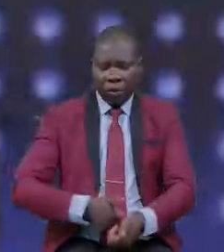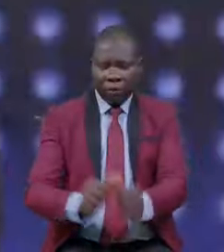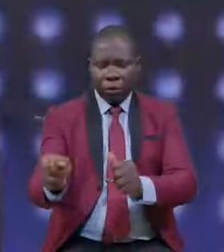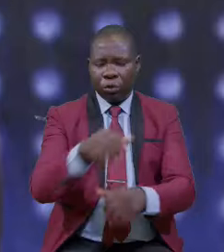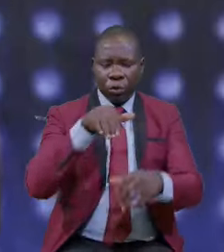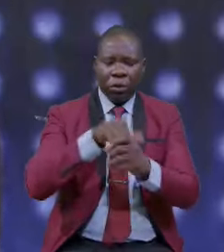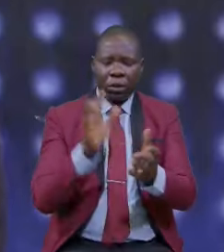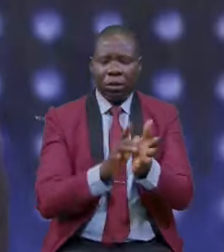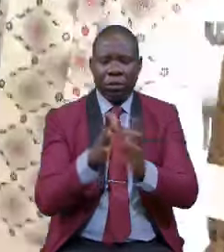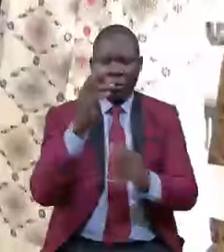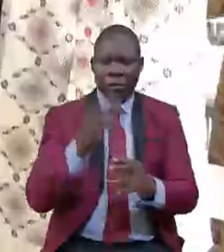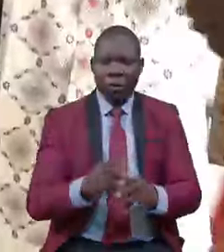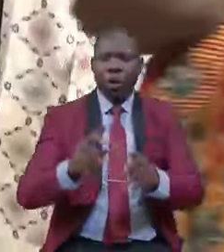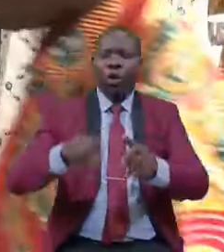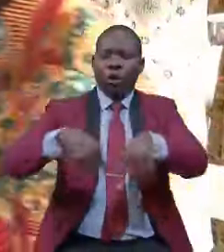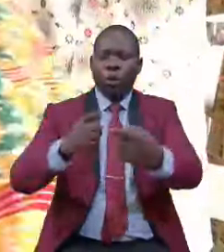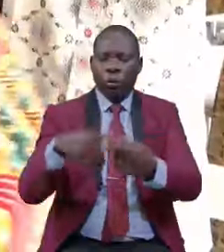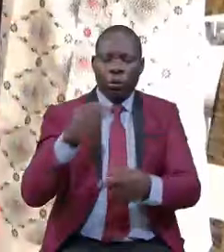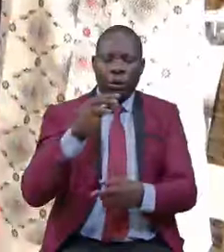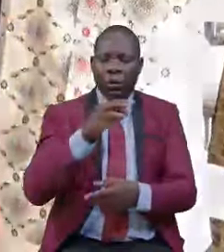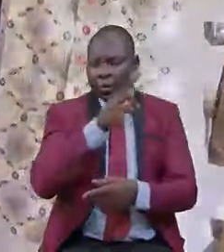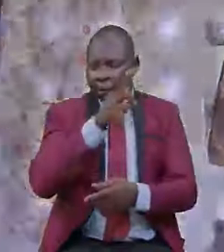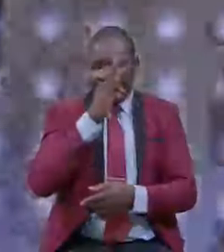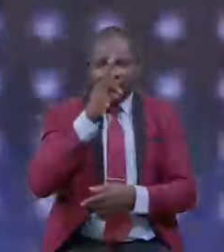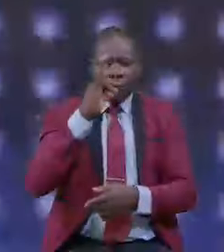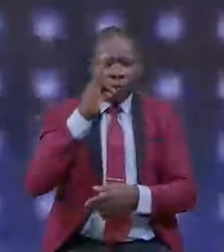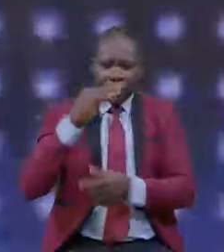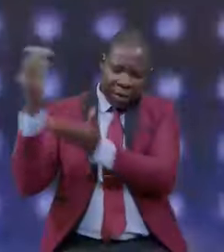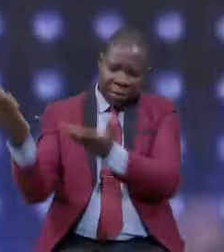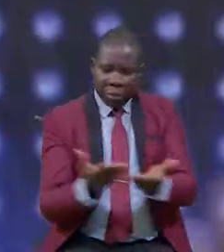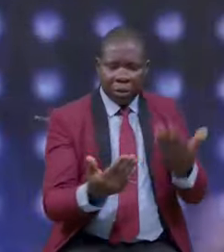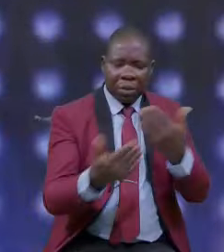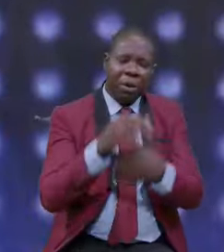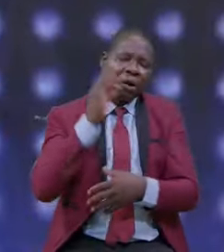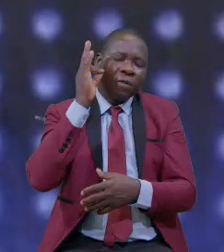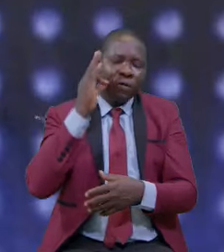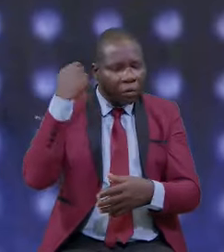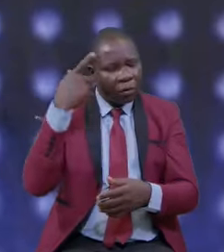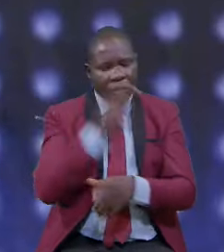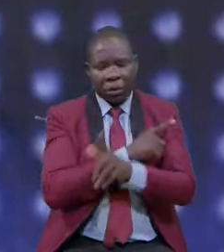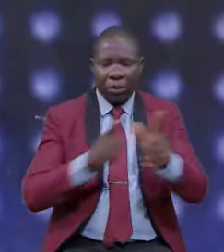back fruit unto the Lord. We thank you because we know you have